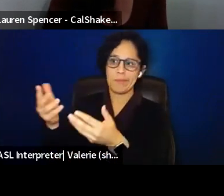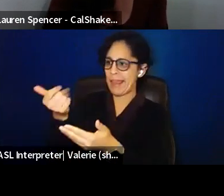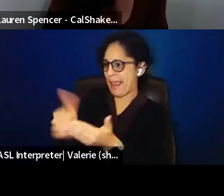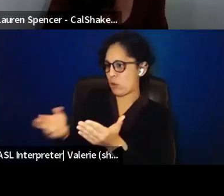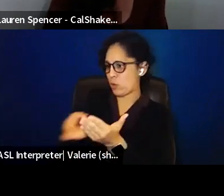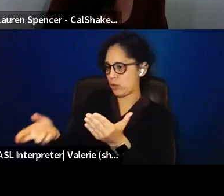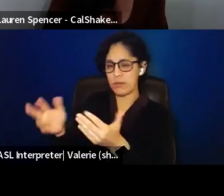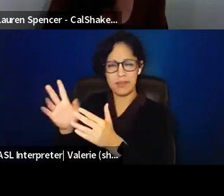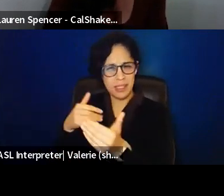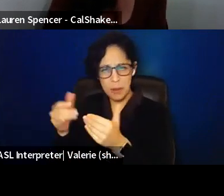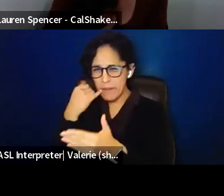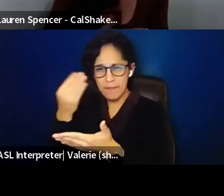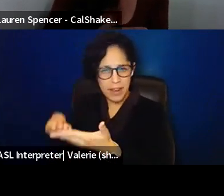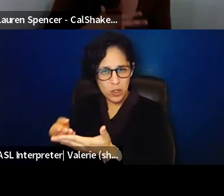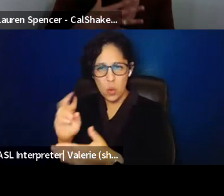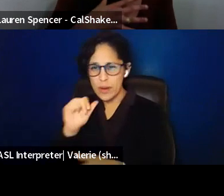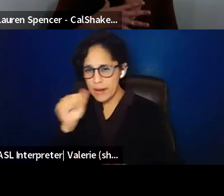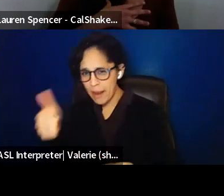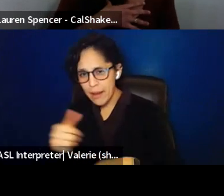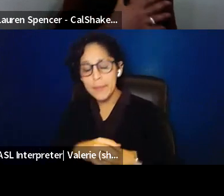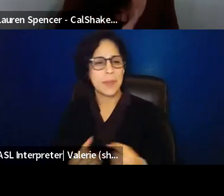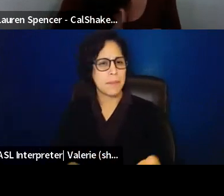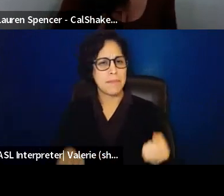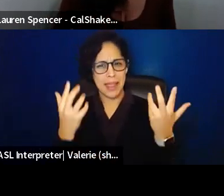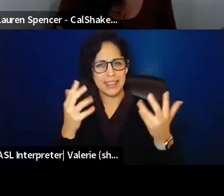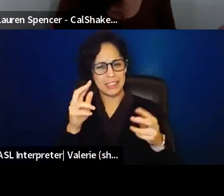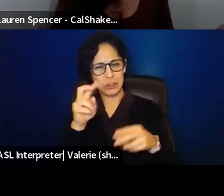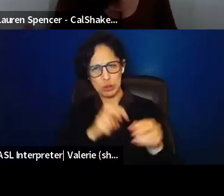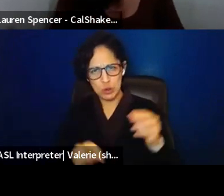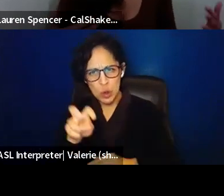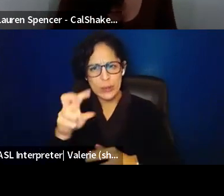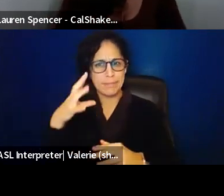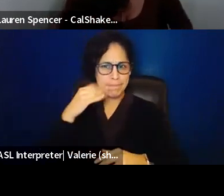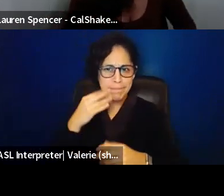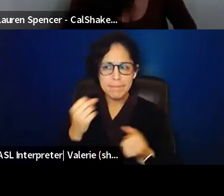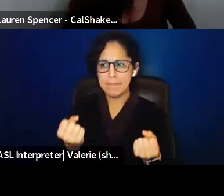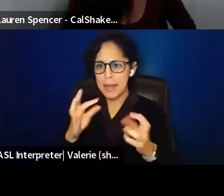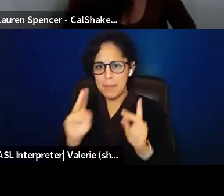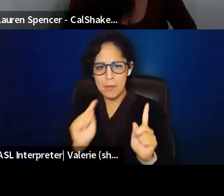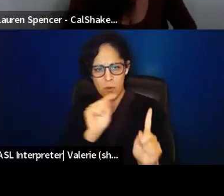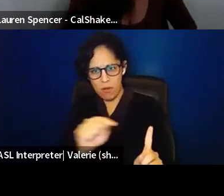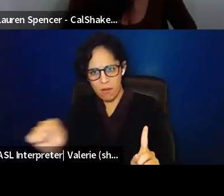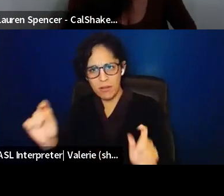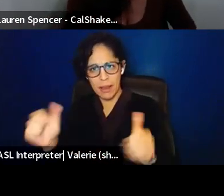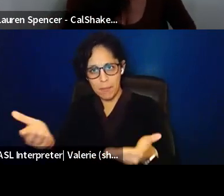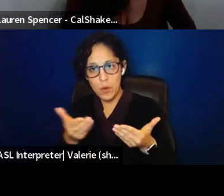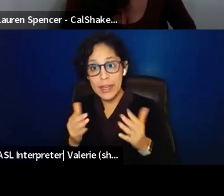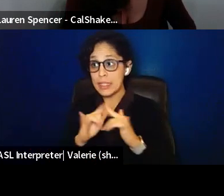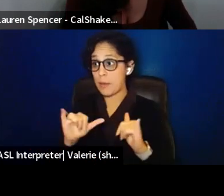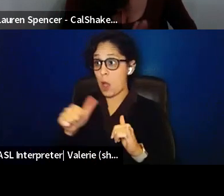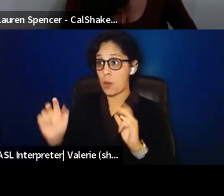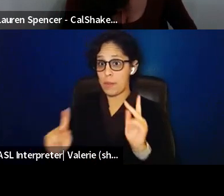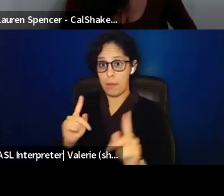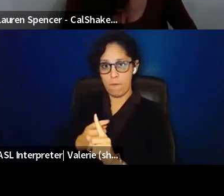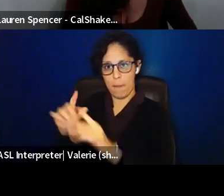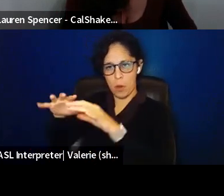are a lot of endeavors that each person can bring and also invite other members of the cohort to be a part of. So